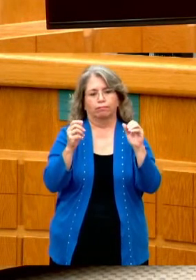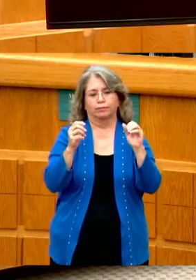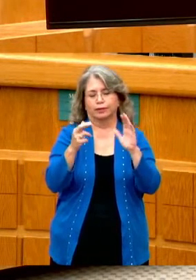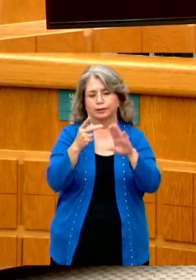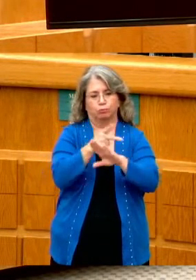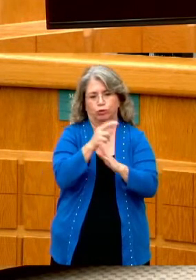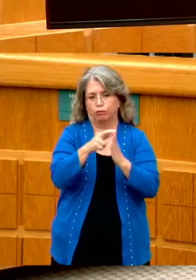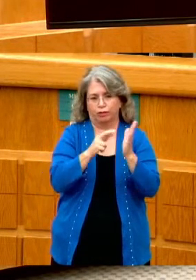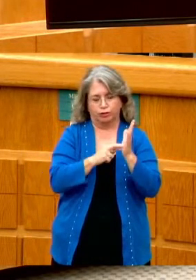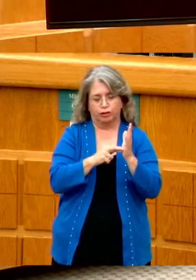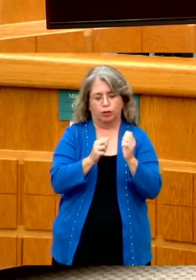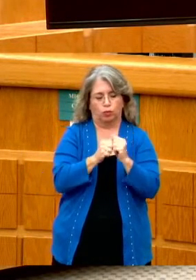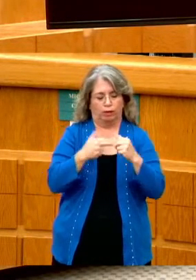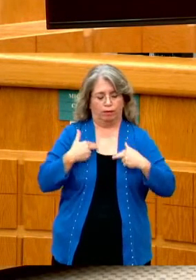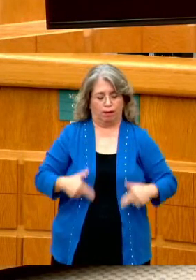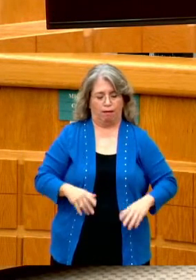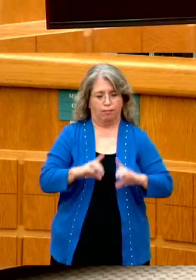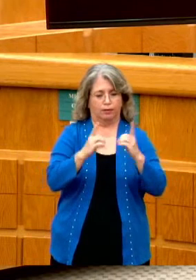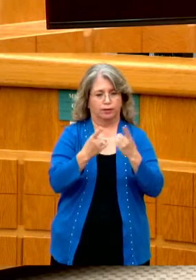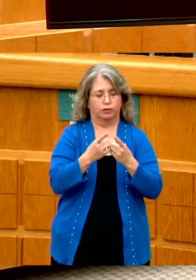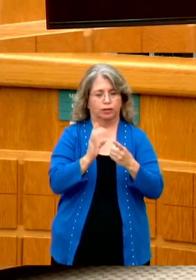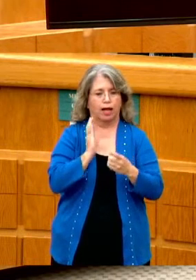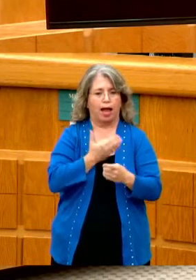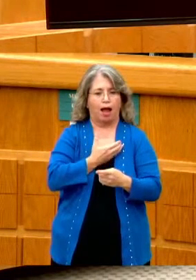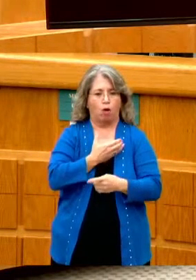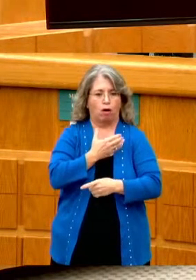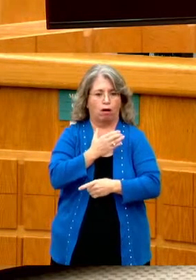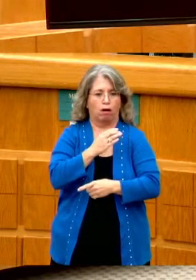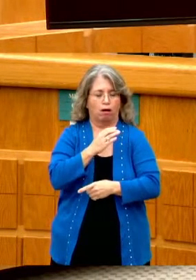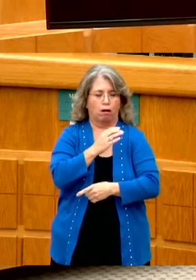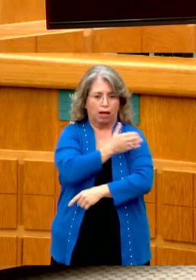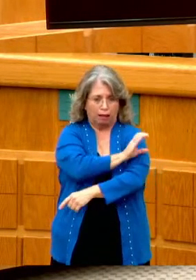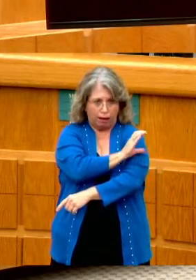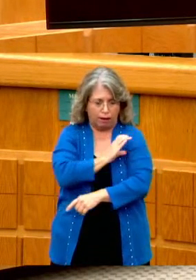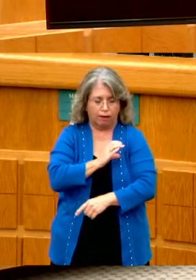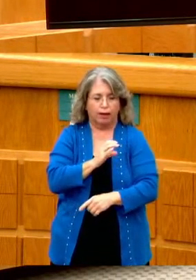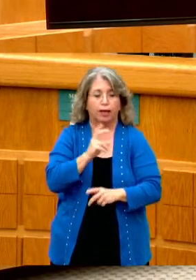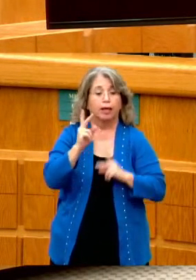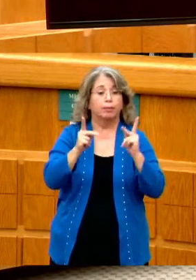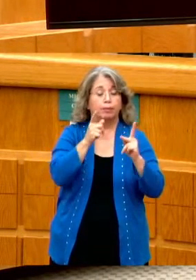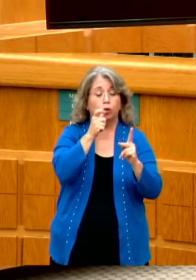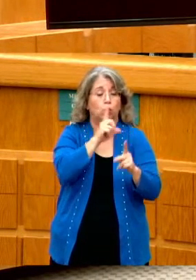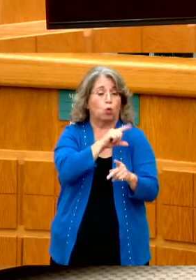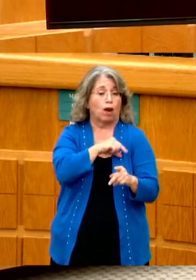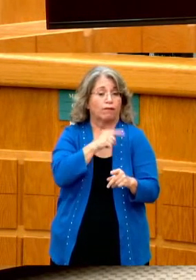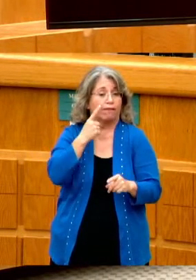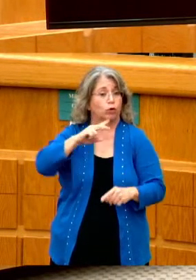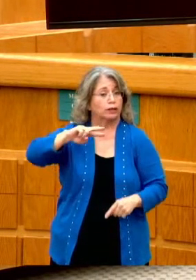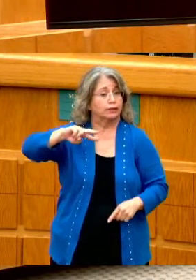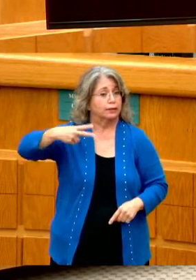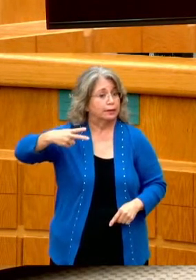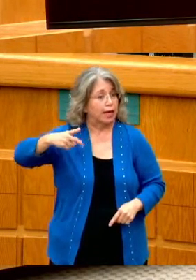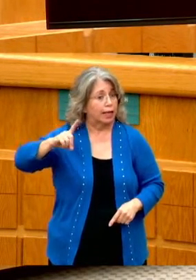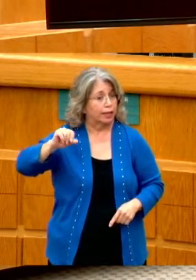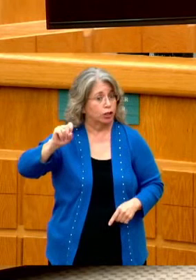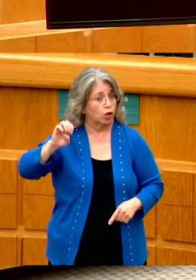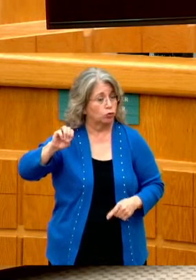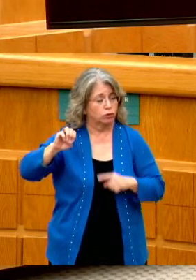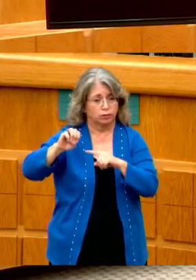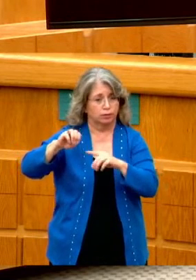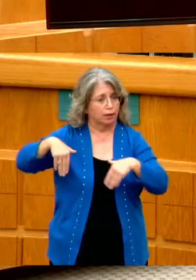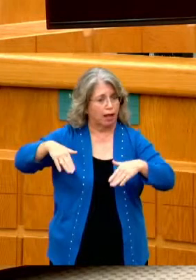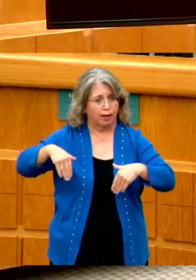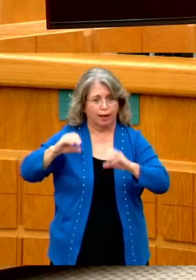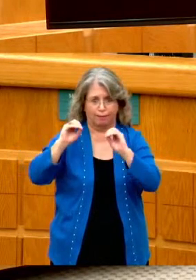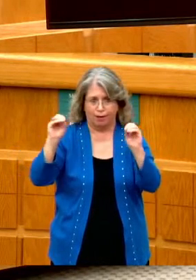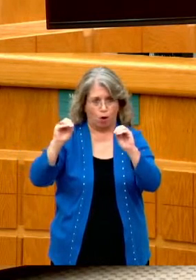District COVID-19 Vaccination Clinic, individuals who qualify for the second dose, we don't have anybody that qualifies for the second dose